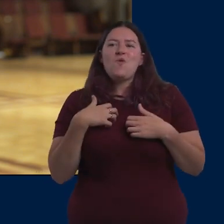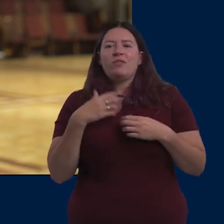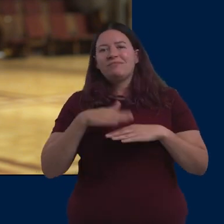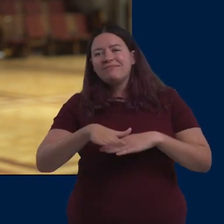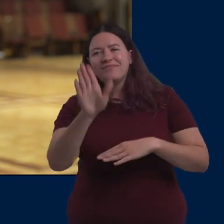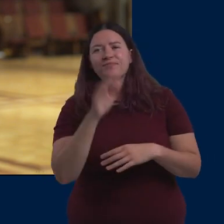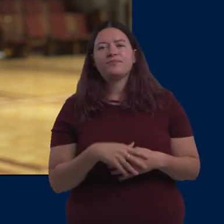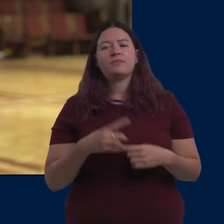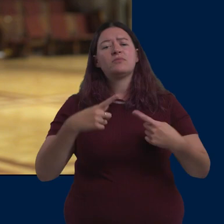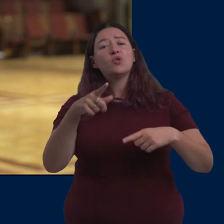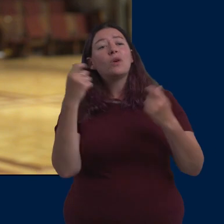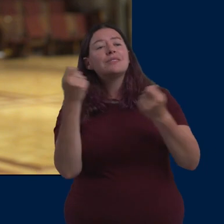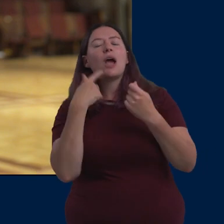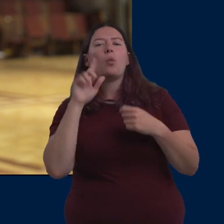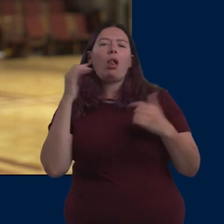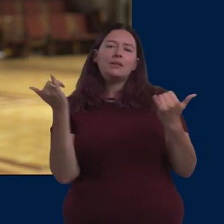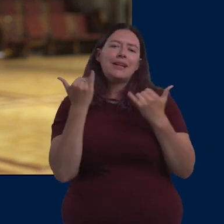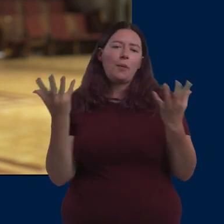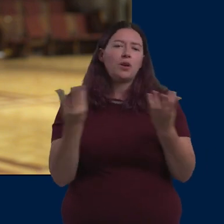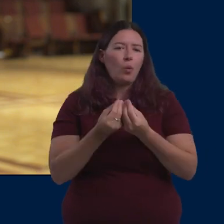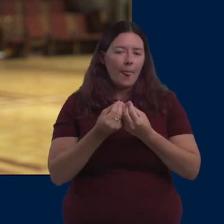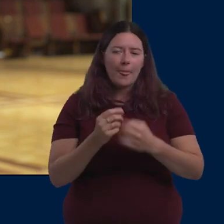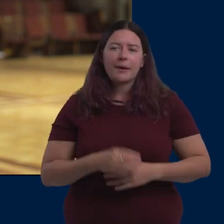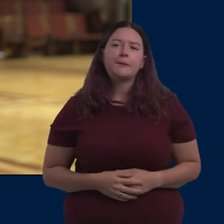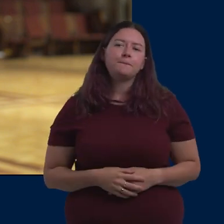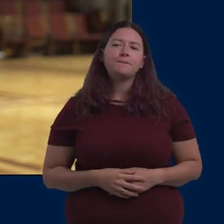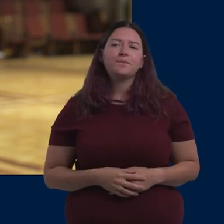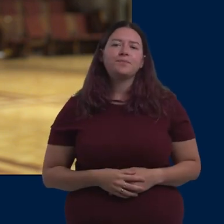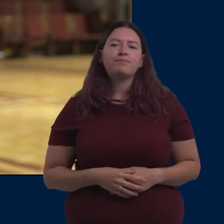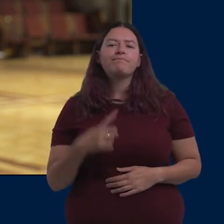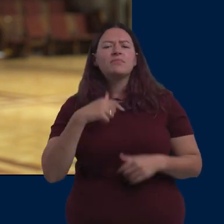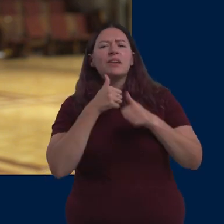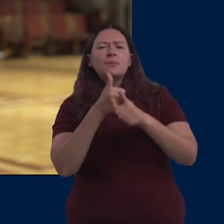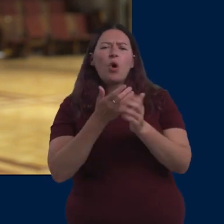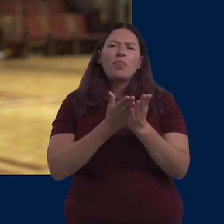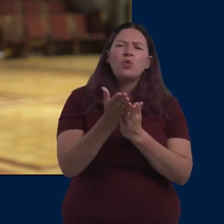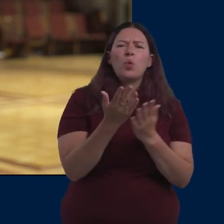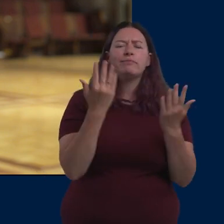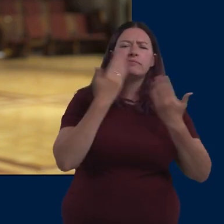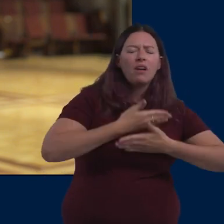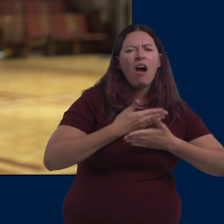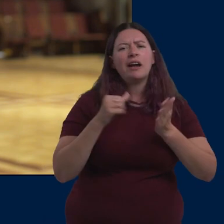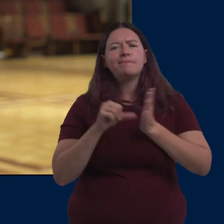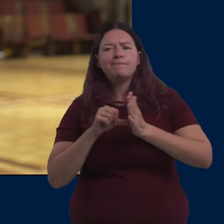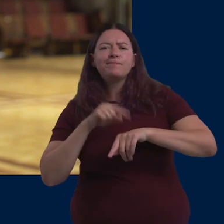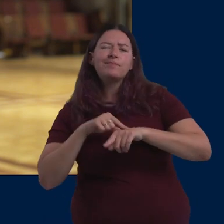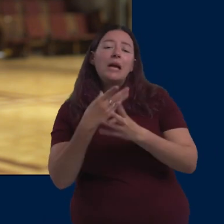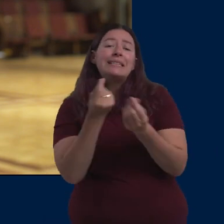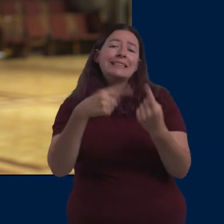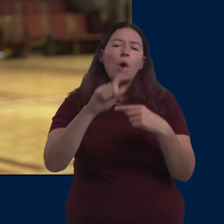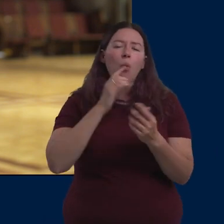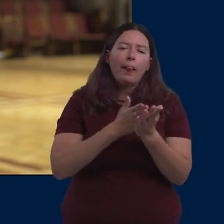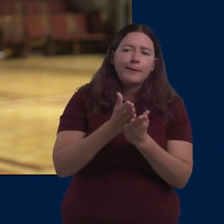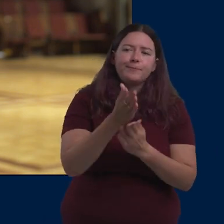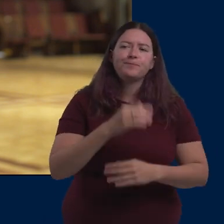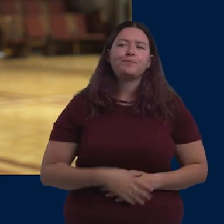you. We will celebrate your successes with you, do our best to support you in the dark and difficult times, for there will